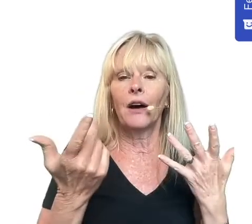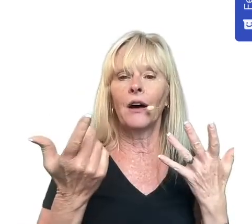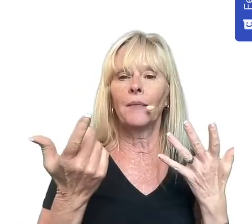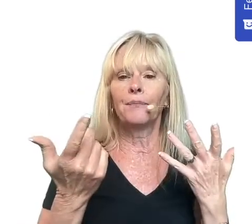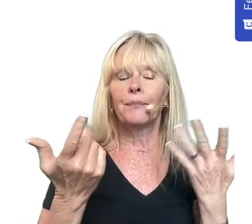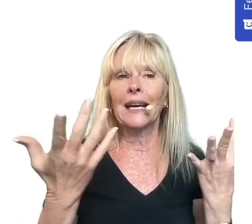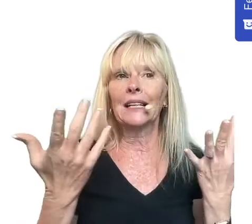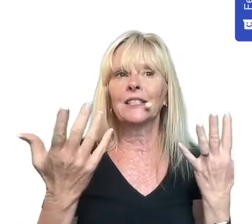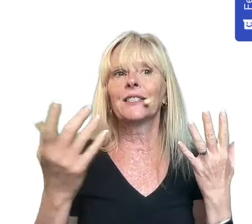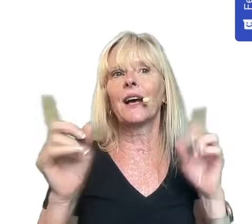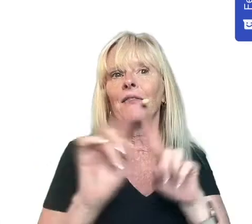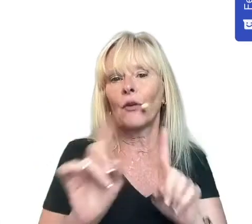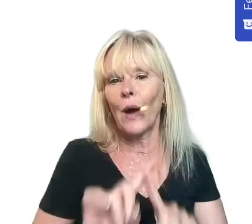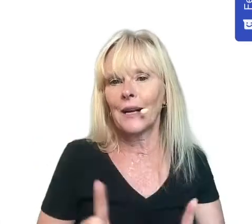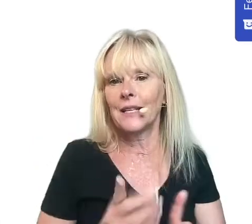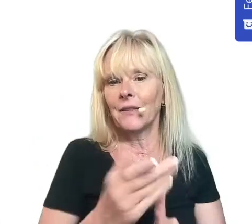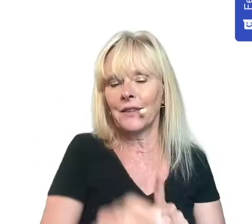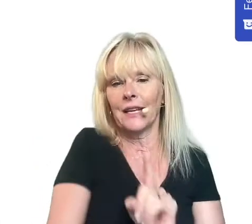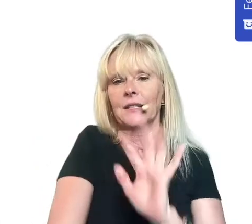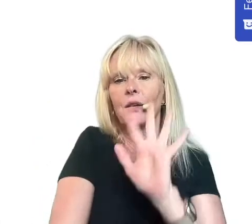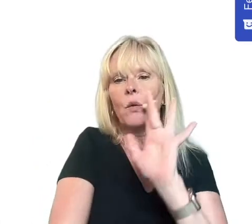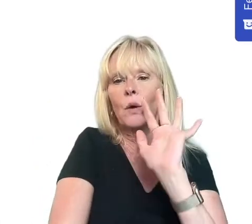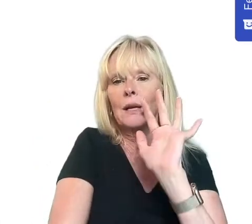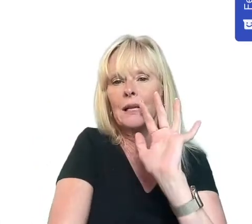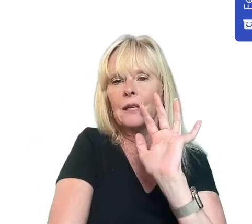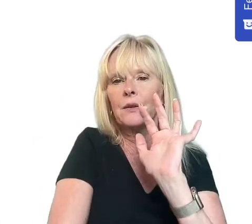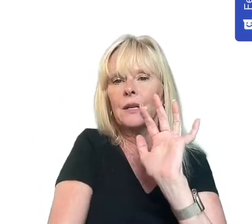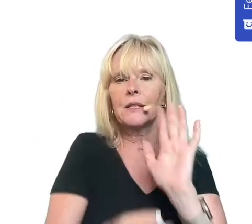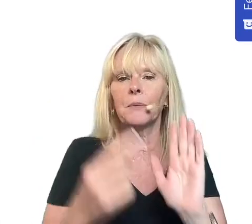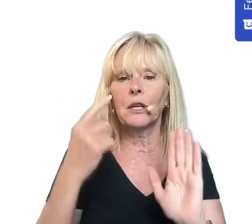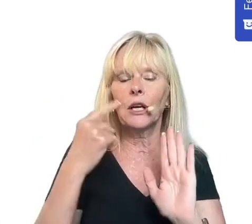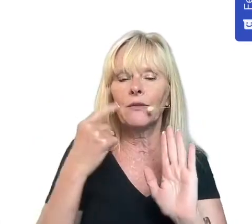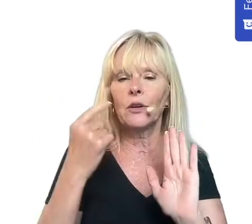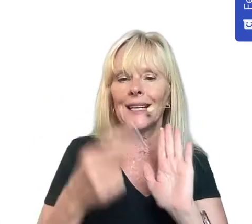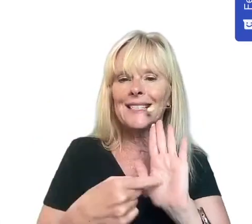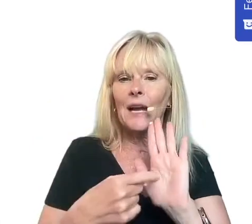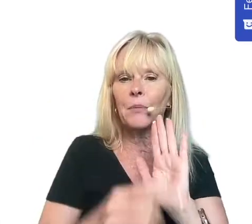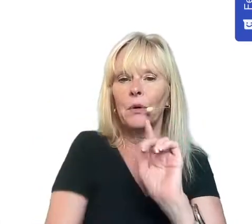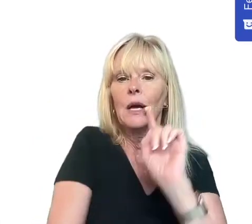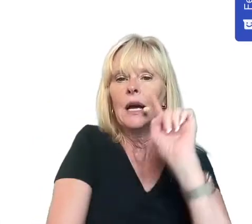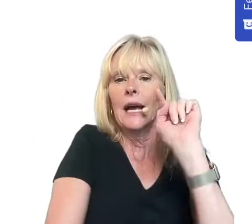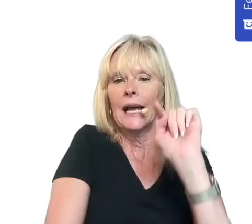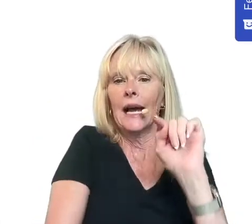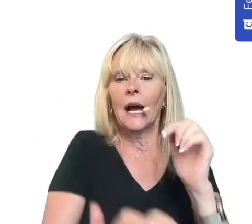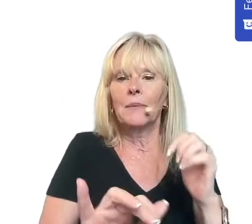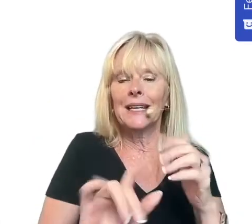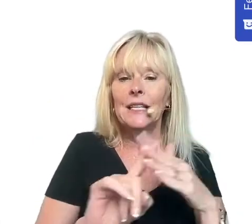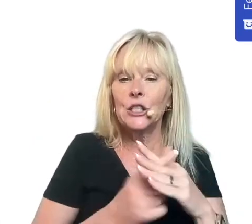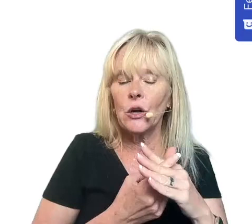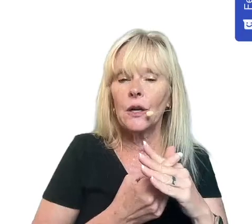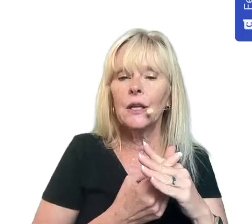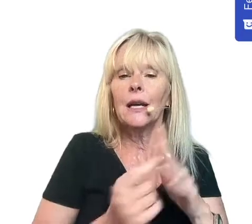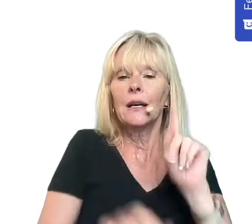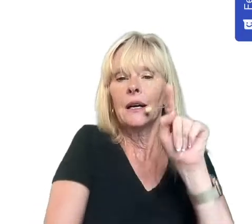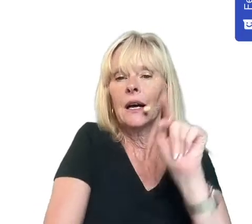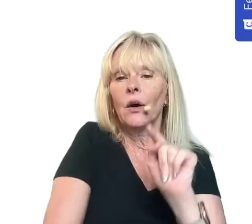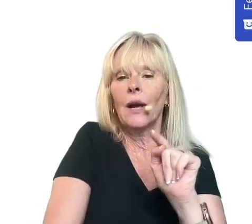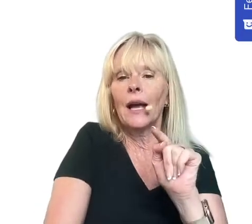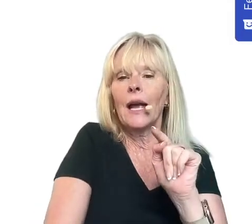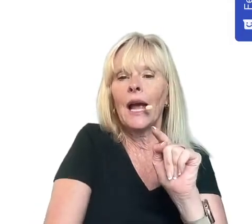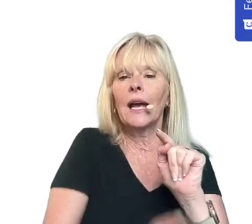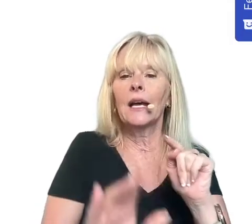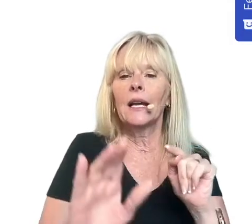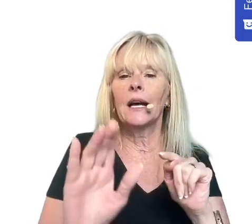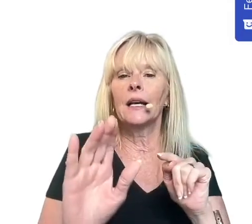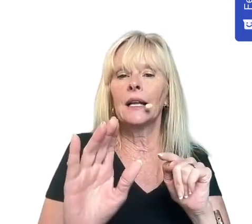have just a variety of things. So we're going to click on this. I'm going to give you an example. Getting started.